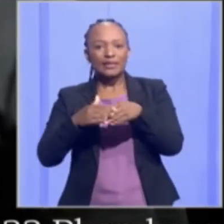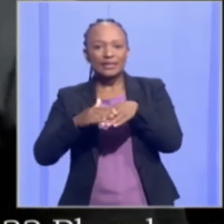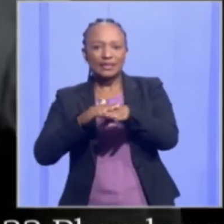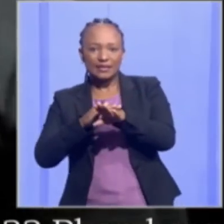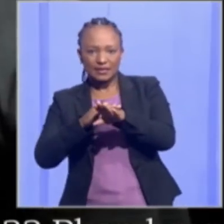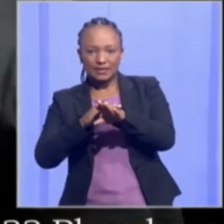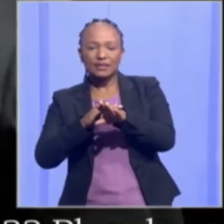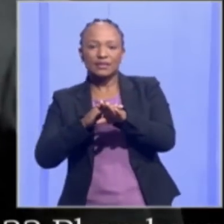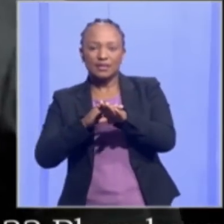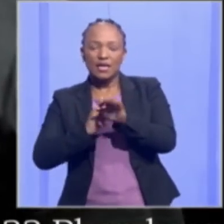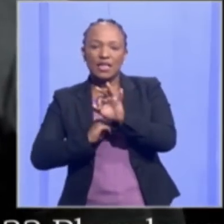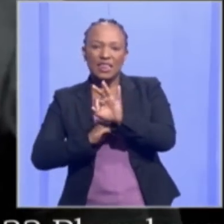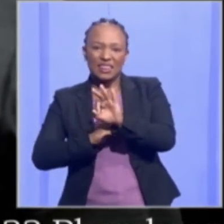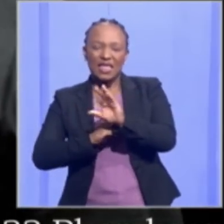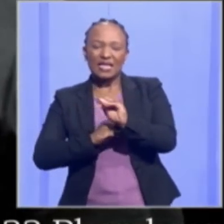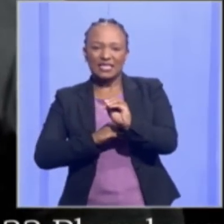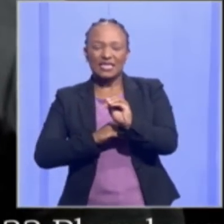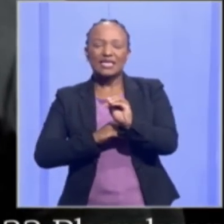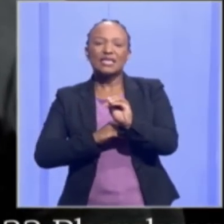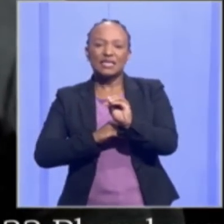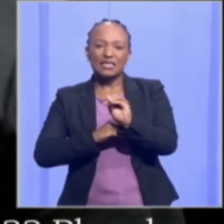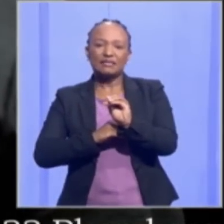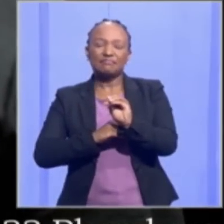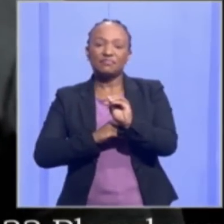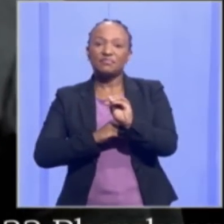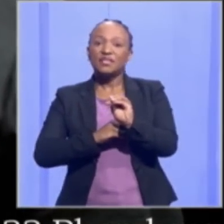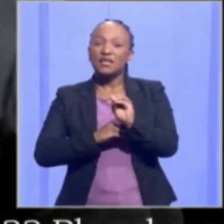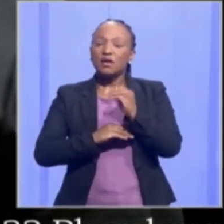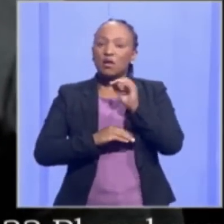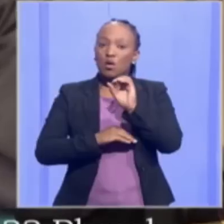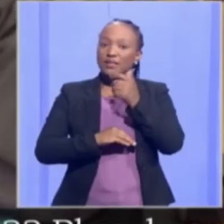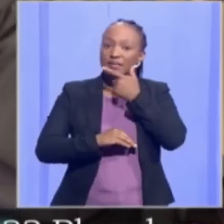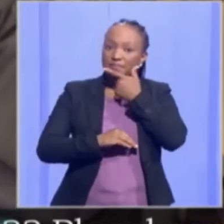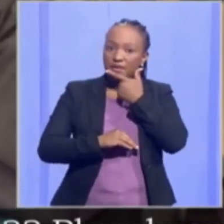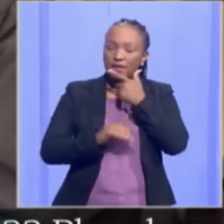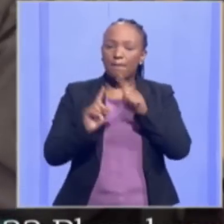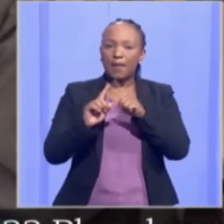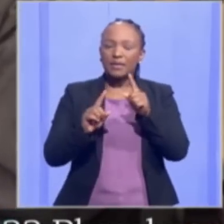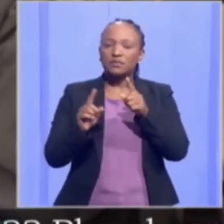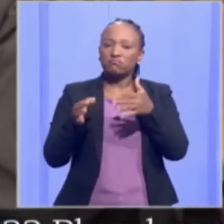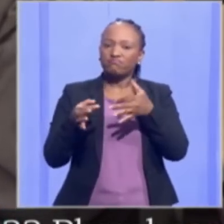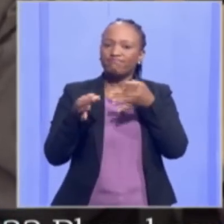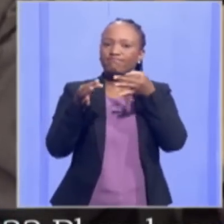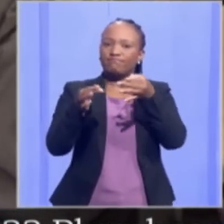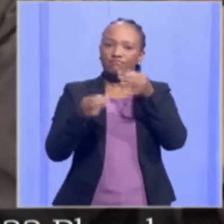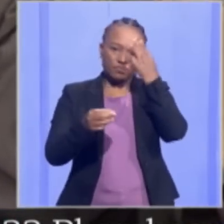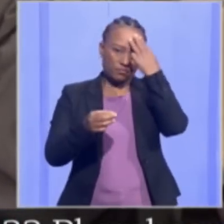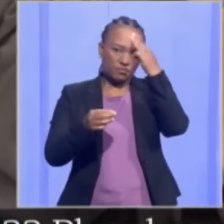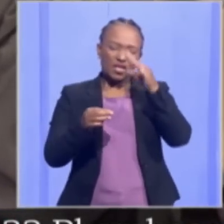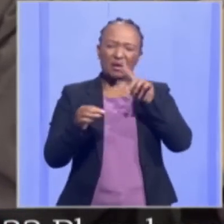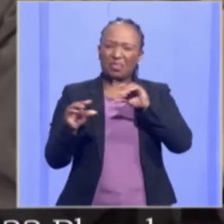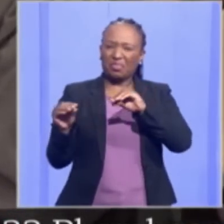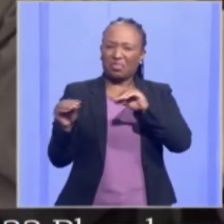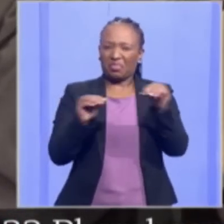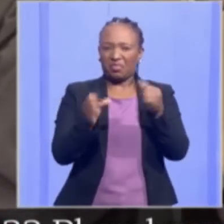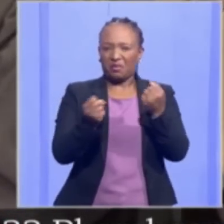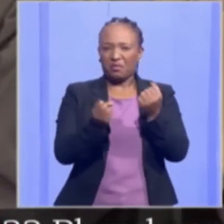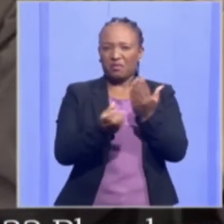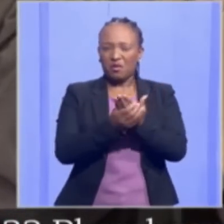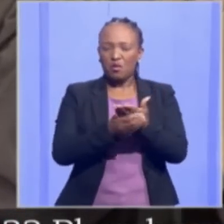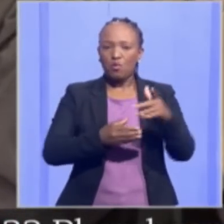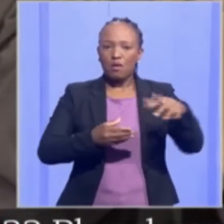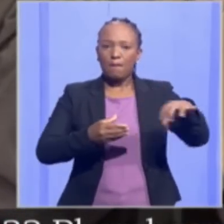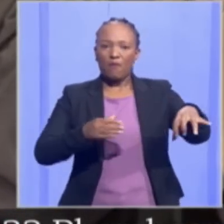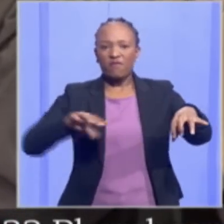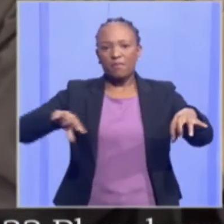la 30 empa nyewe ile ya fetisetswa Pretoria. Nyewe ena e diehisitswe ke hore diprovinsi tse